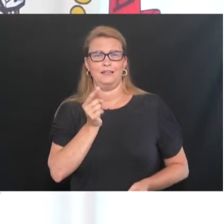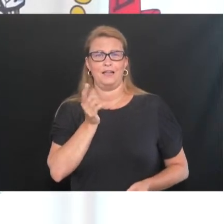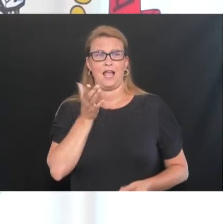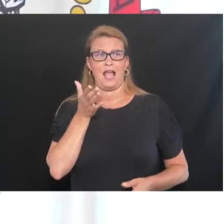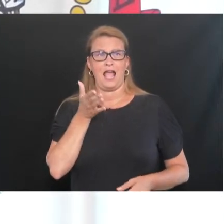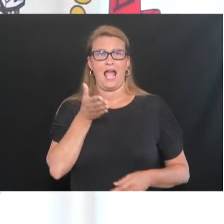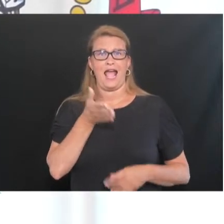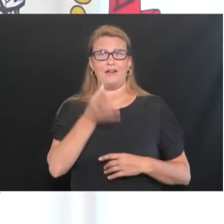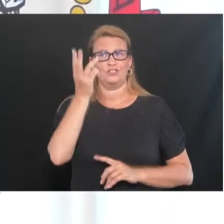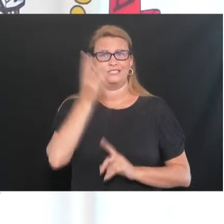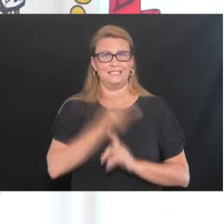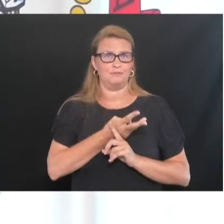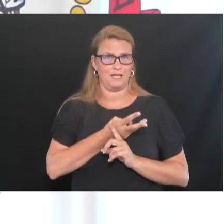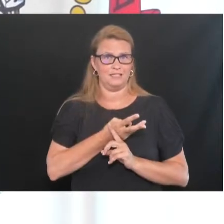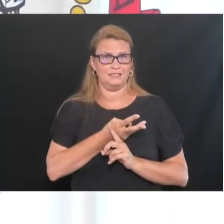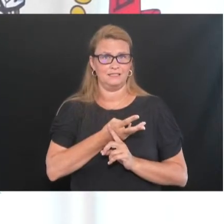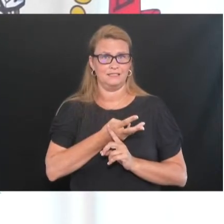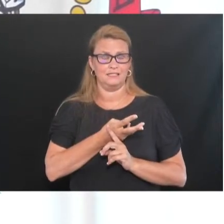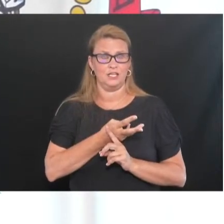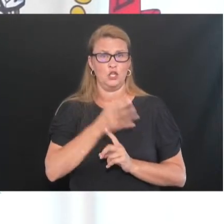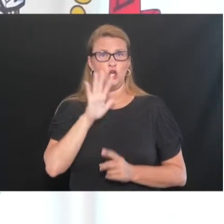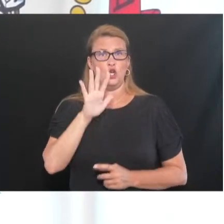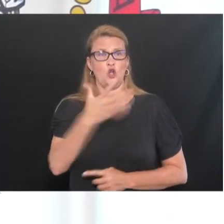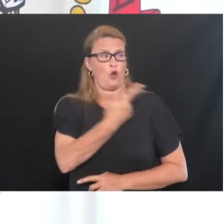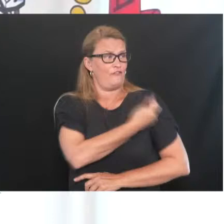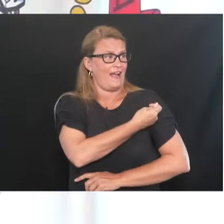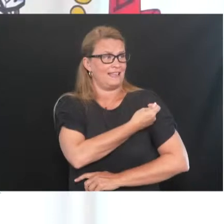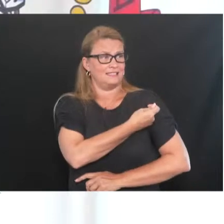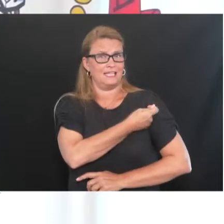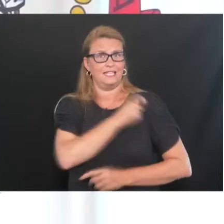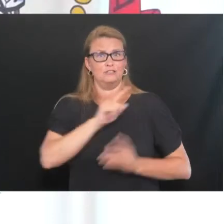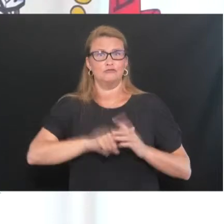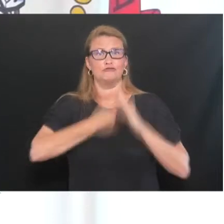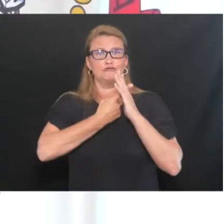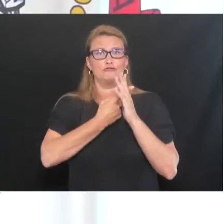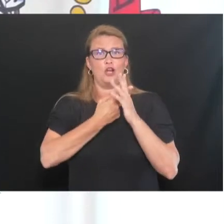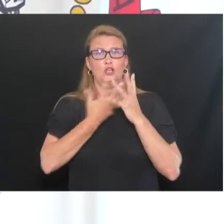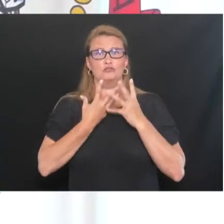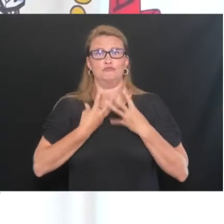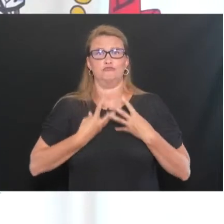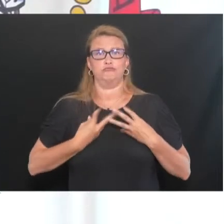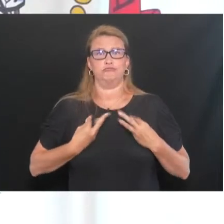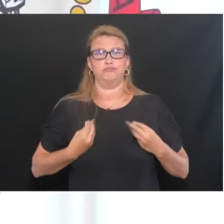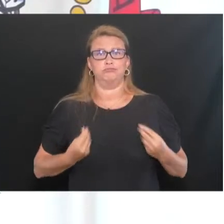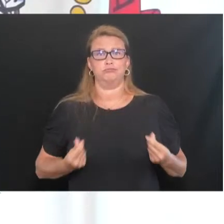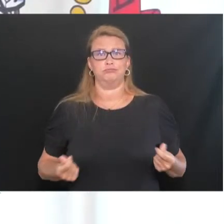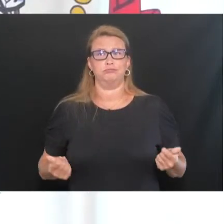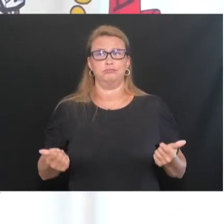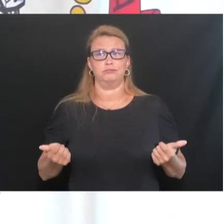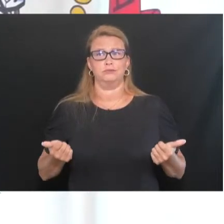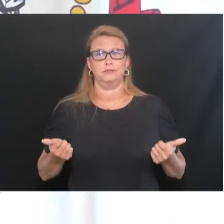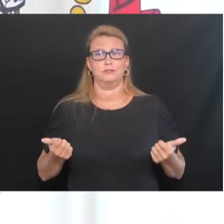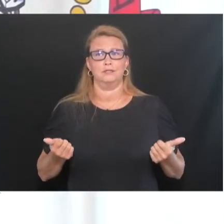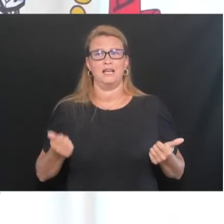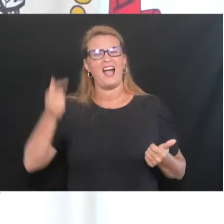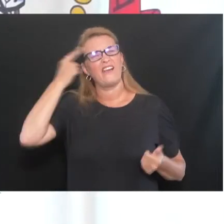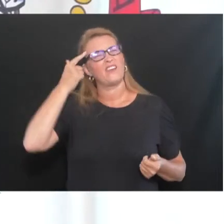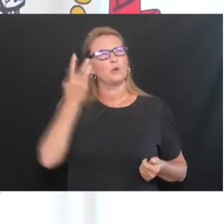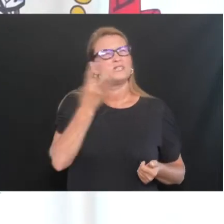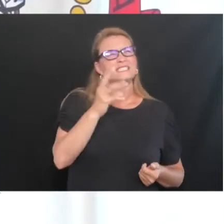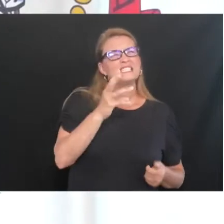6 months, your antibody level protection, I think he said was 16. He told me over there it was 19, but 16